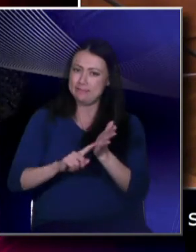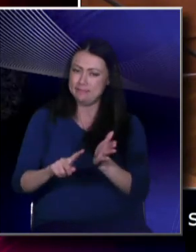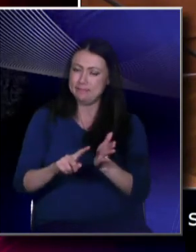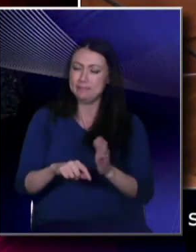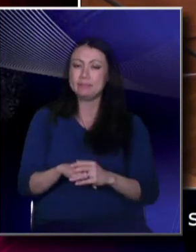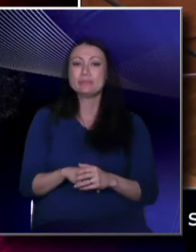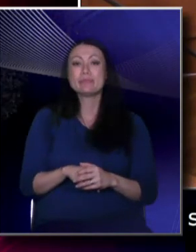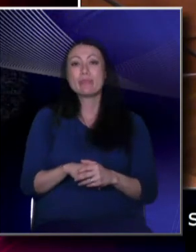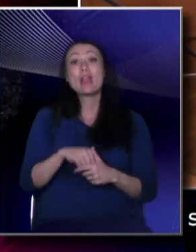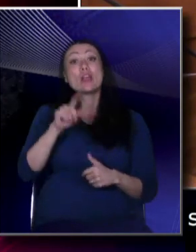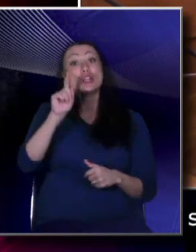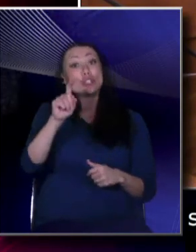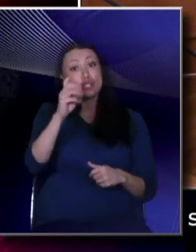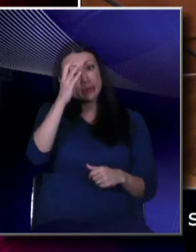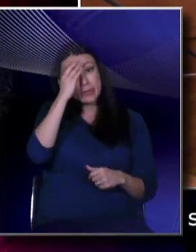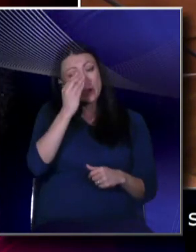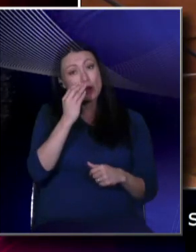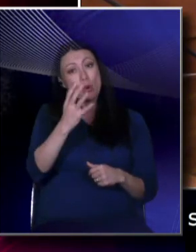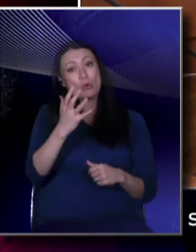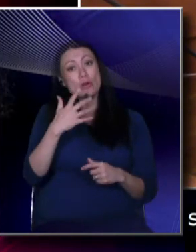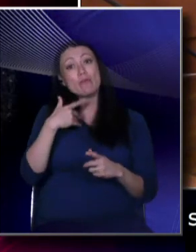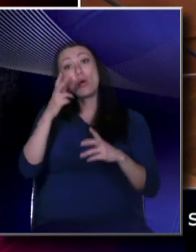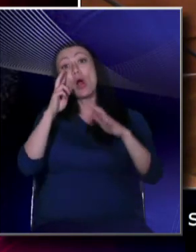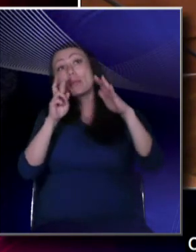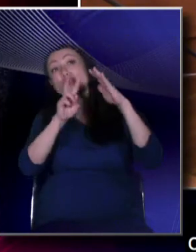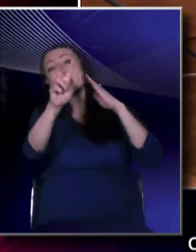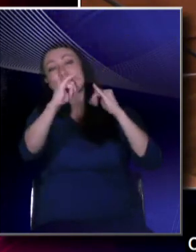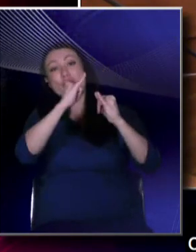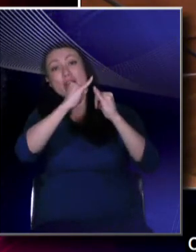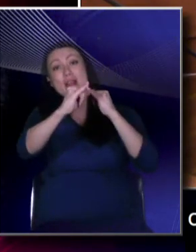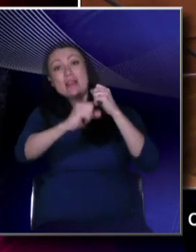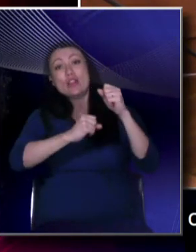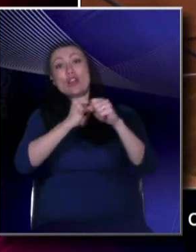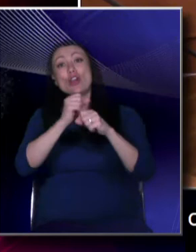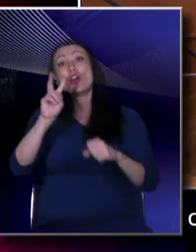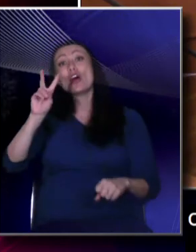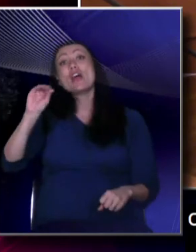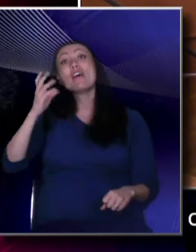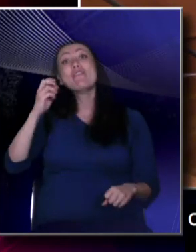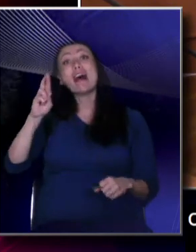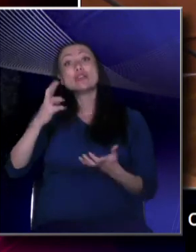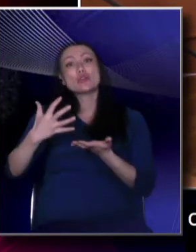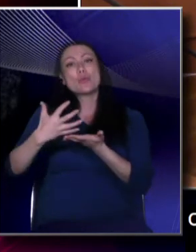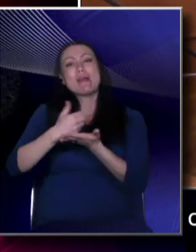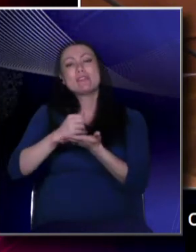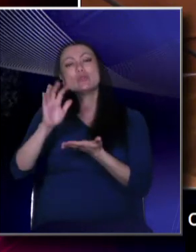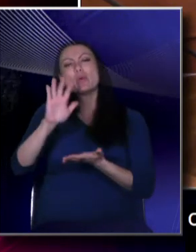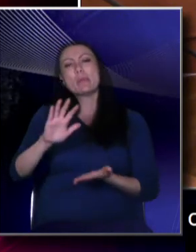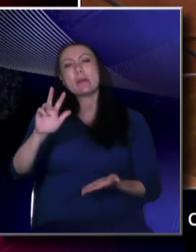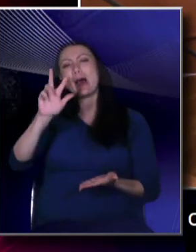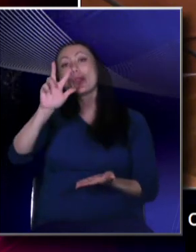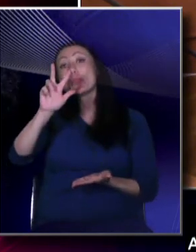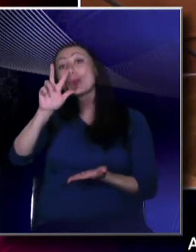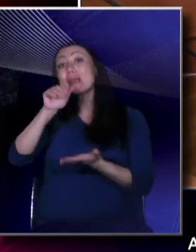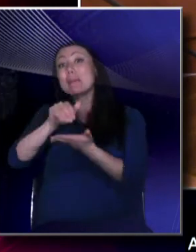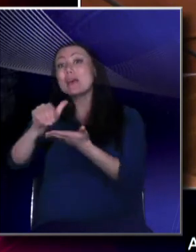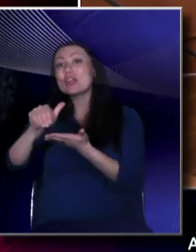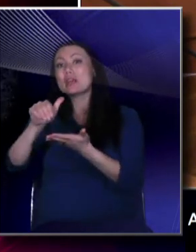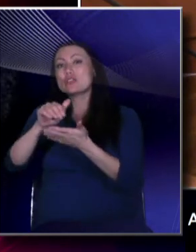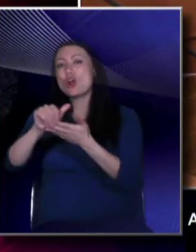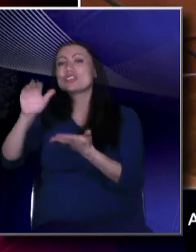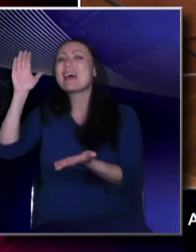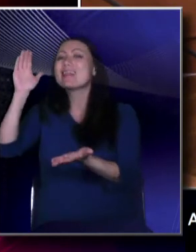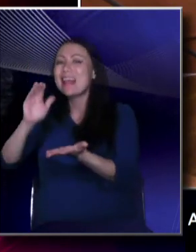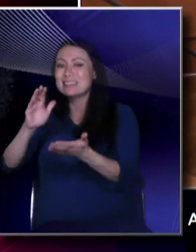it should be noted, based on our year-end projections, voucher revenues will be about $3 million less than anticipated.